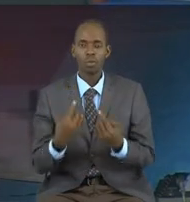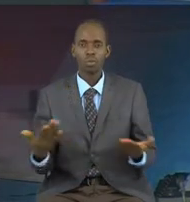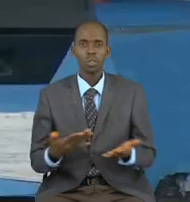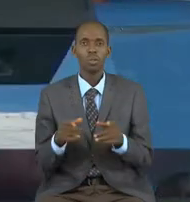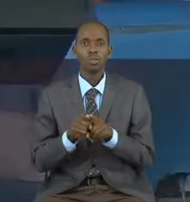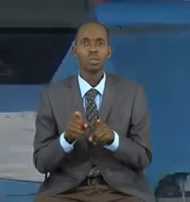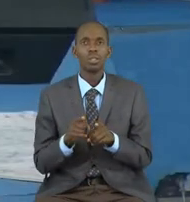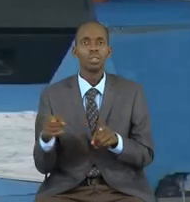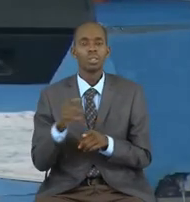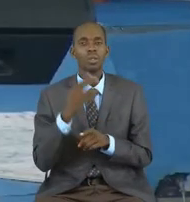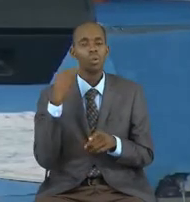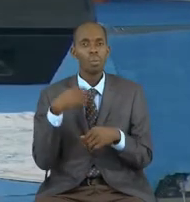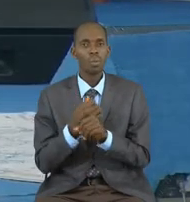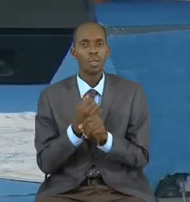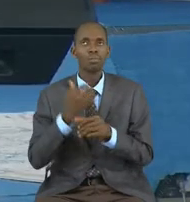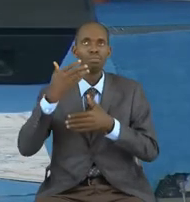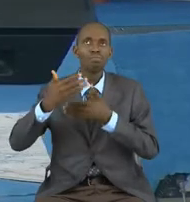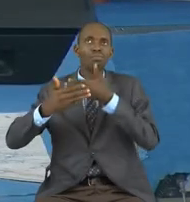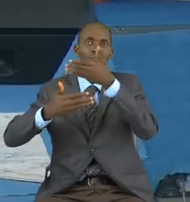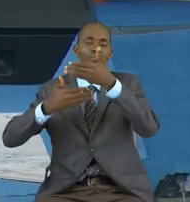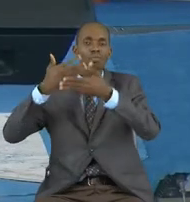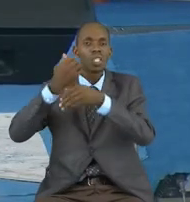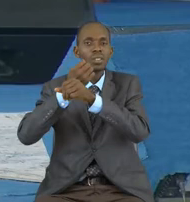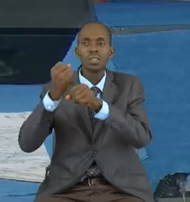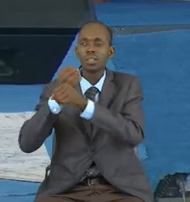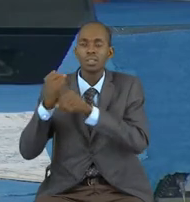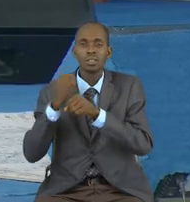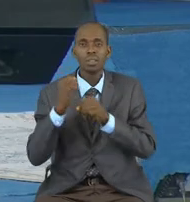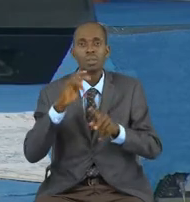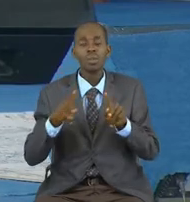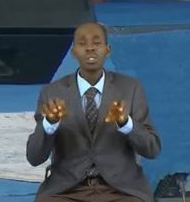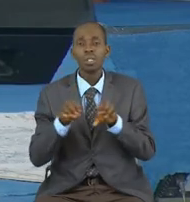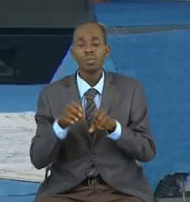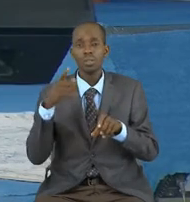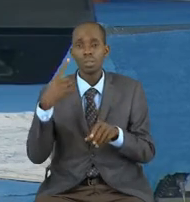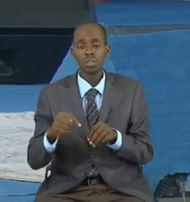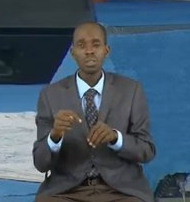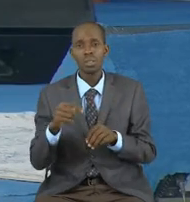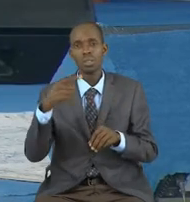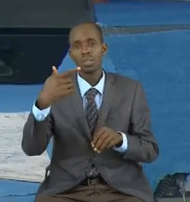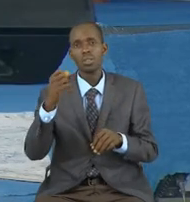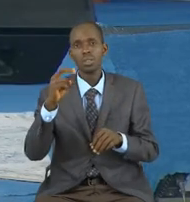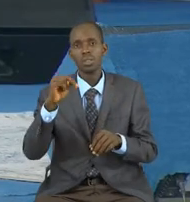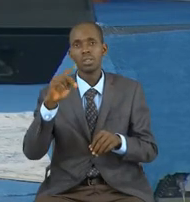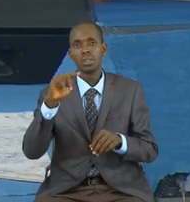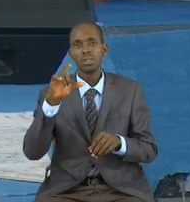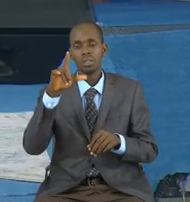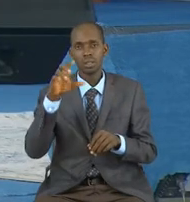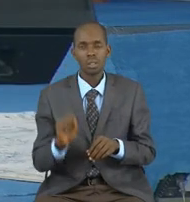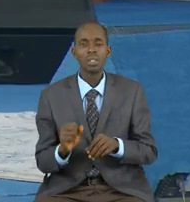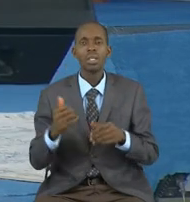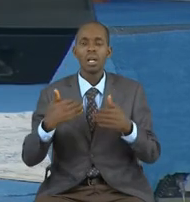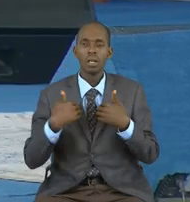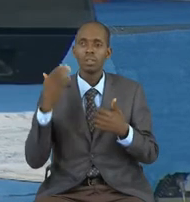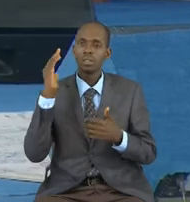conversions, conversions, conversions. And now the people, even the Gentiles, the heathen, they built testimony with them. They have turned